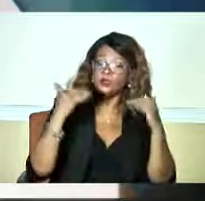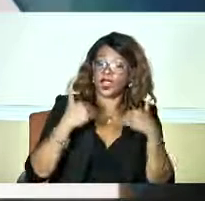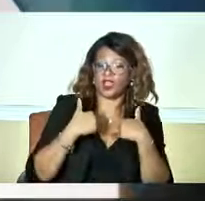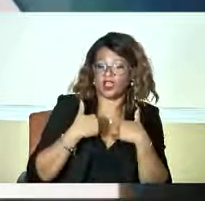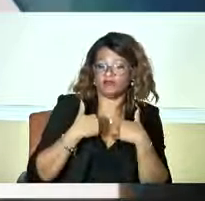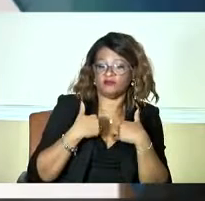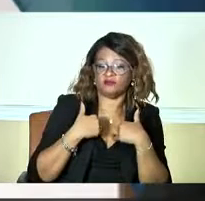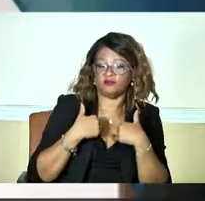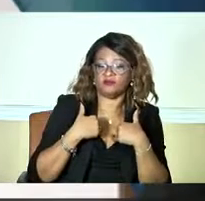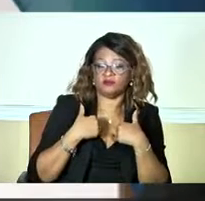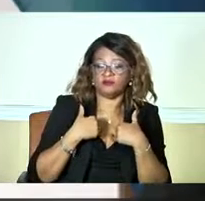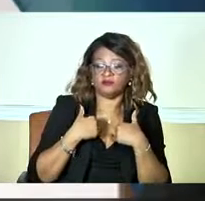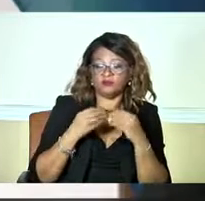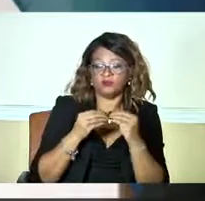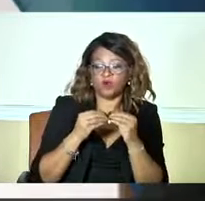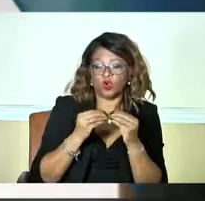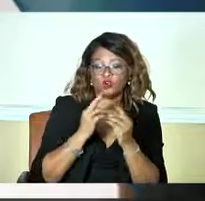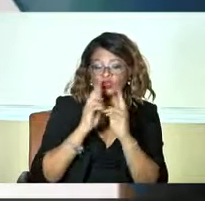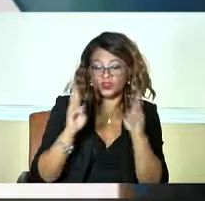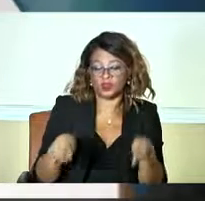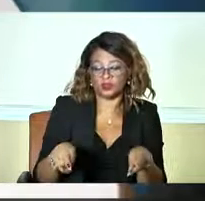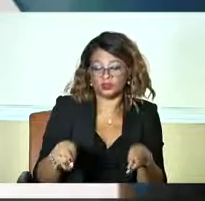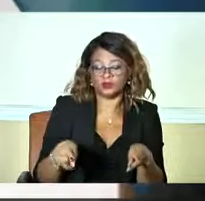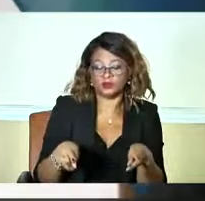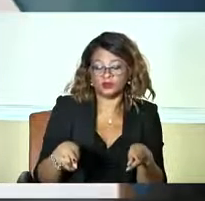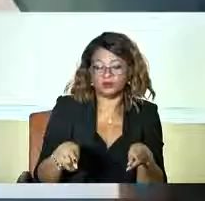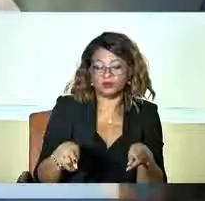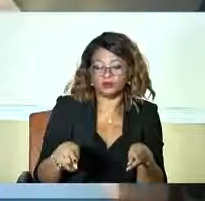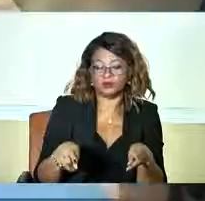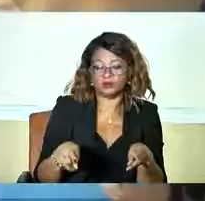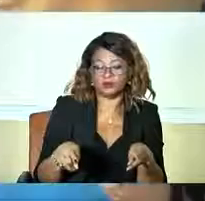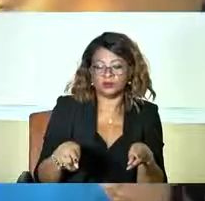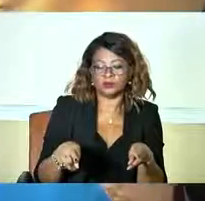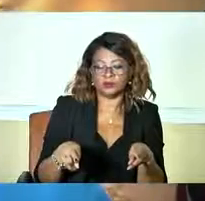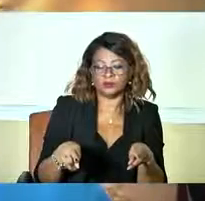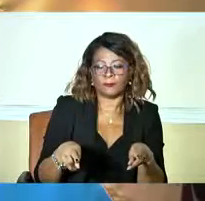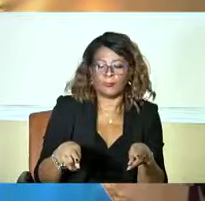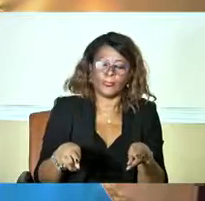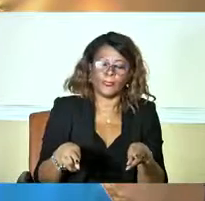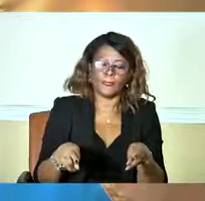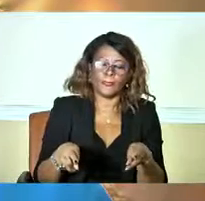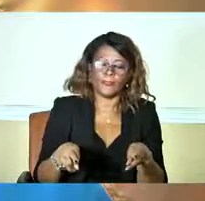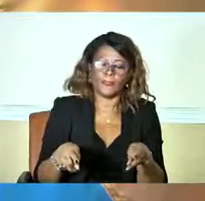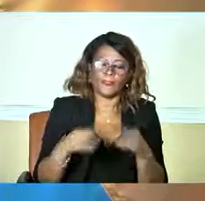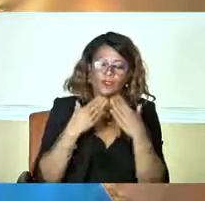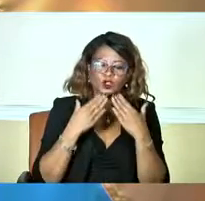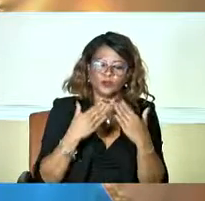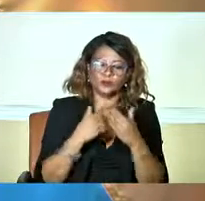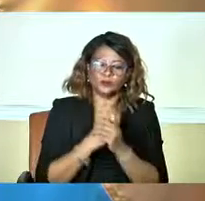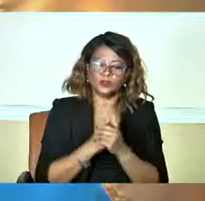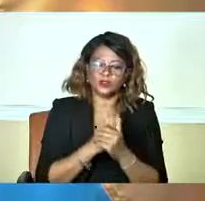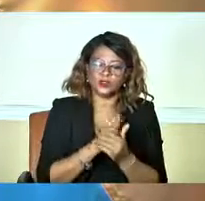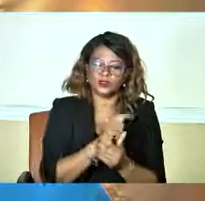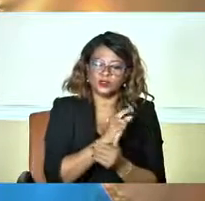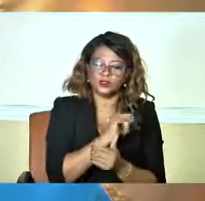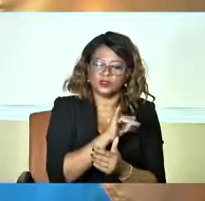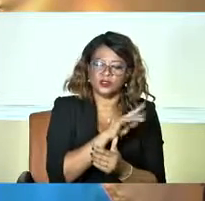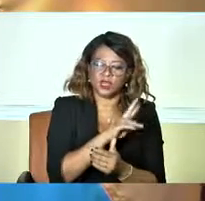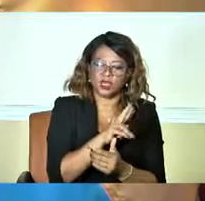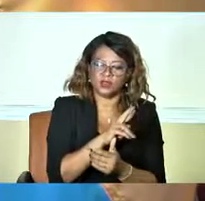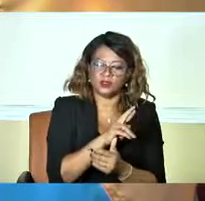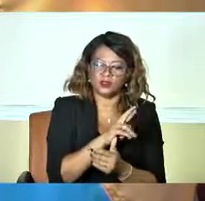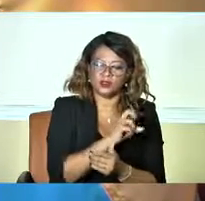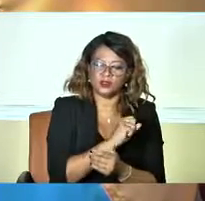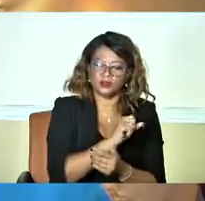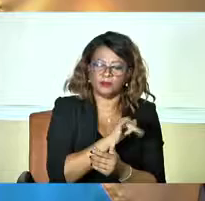very fruitful results. But thank you for your question. Thank you, Ms. Gray. We'll now go on to Ms. Tyler Simonet